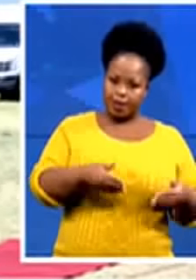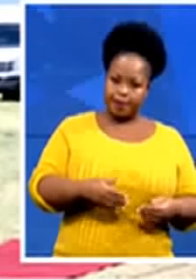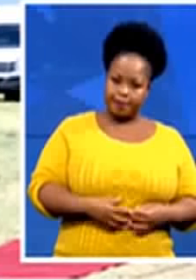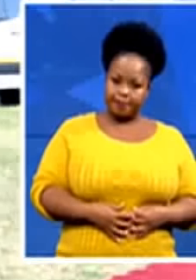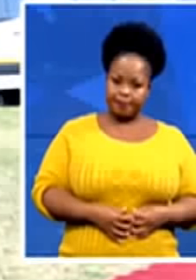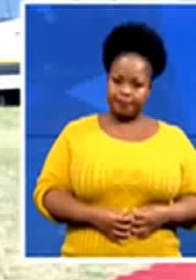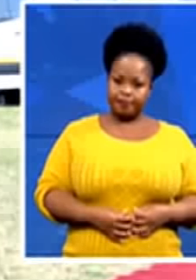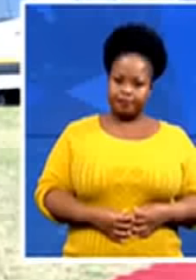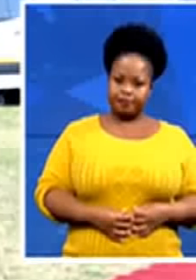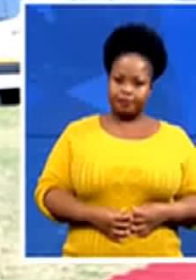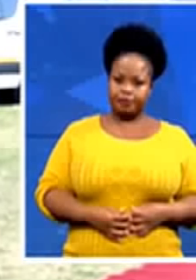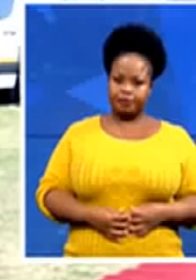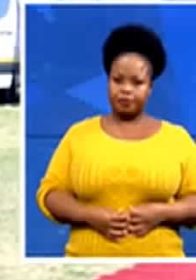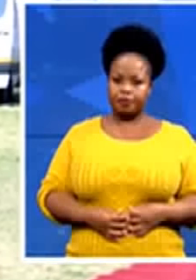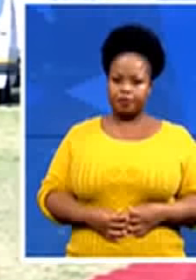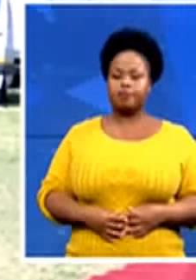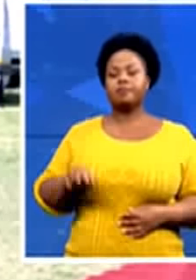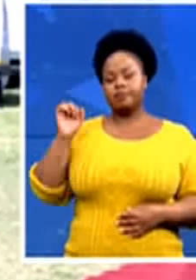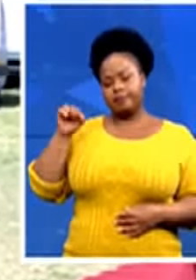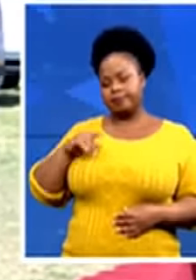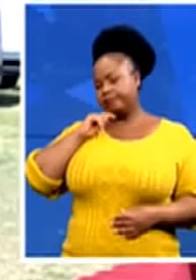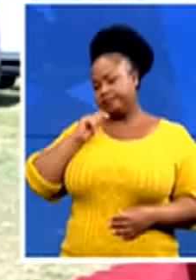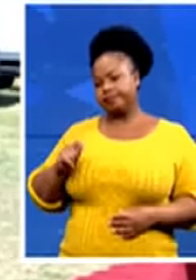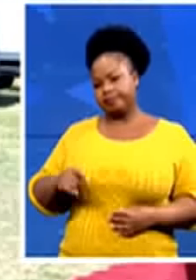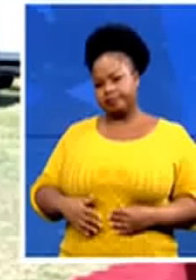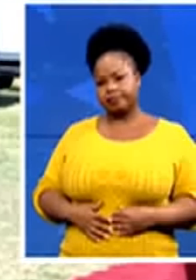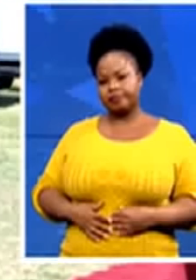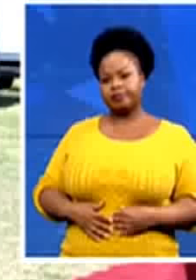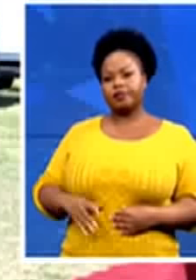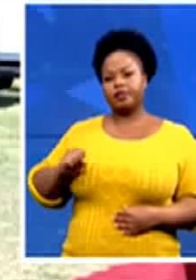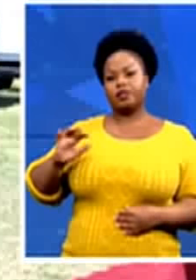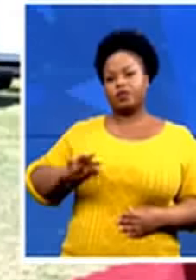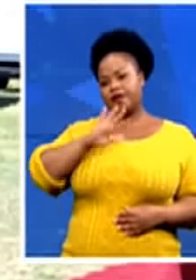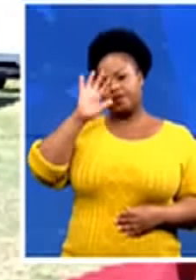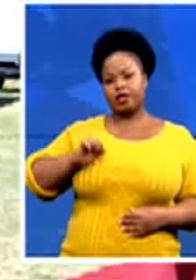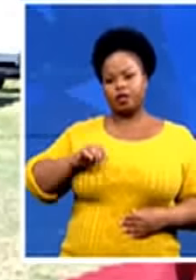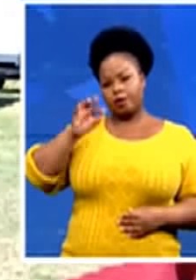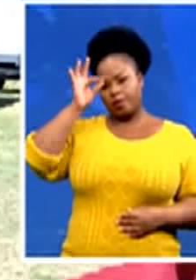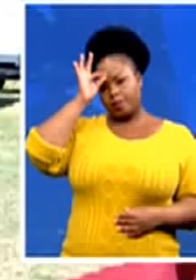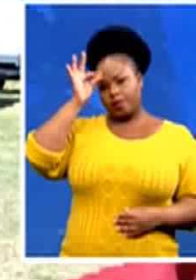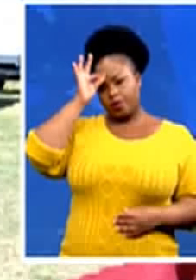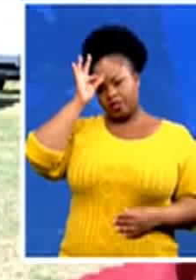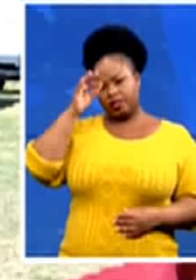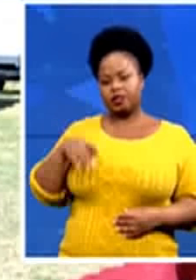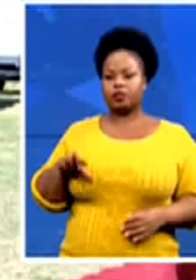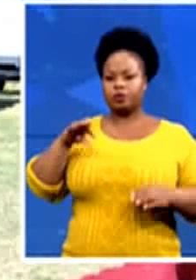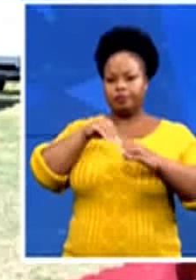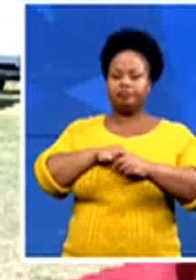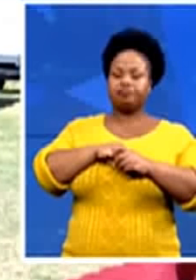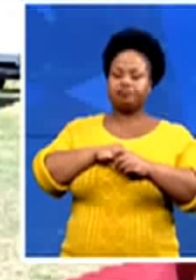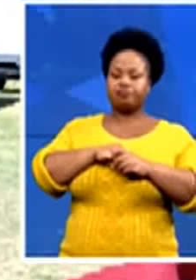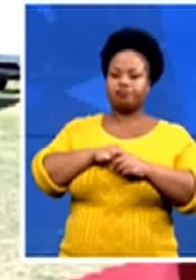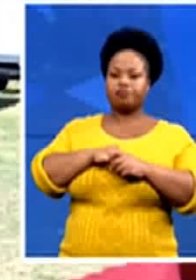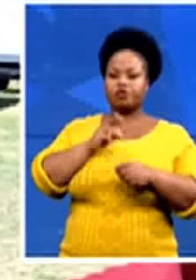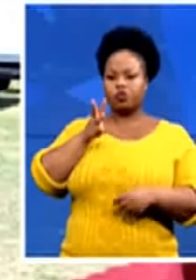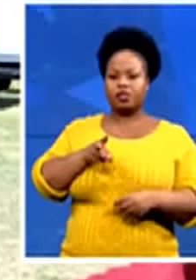Yes, certainly, Blaine. The South African Police will be playing a major role in this funeral service today.